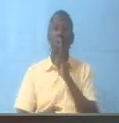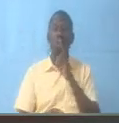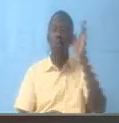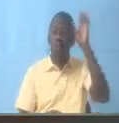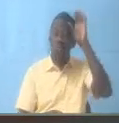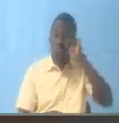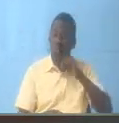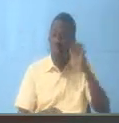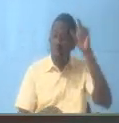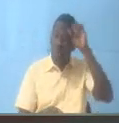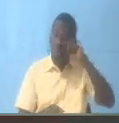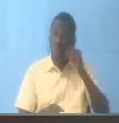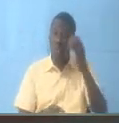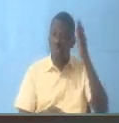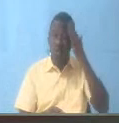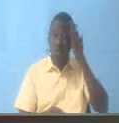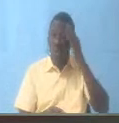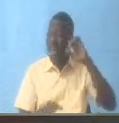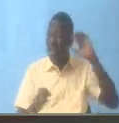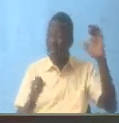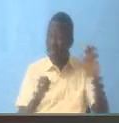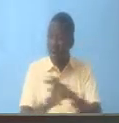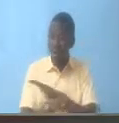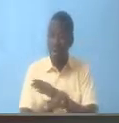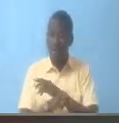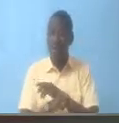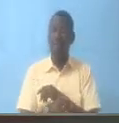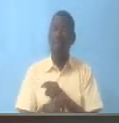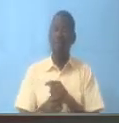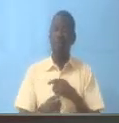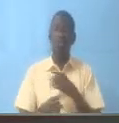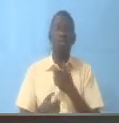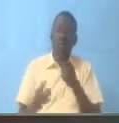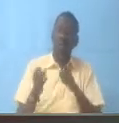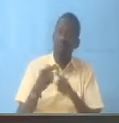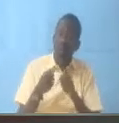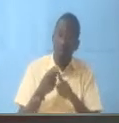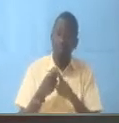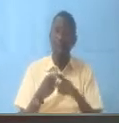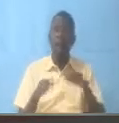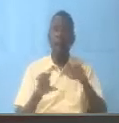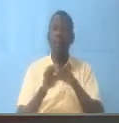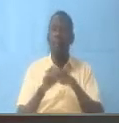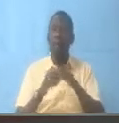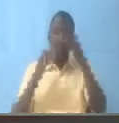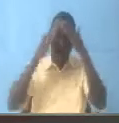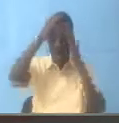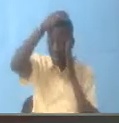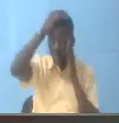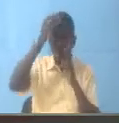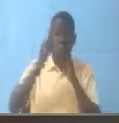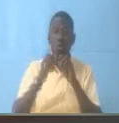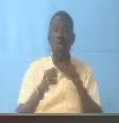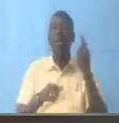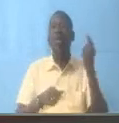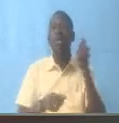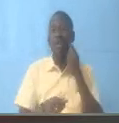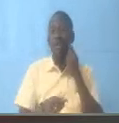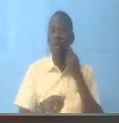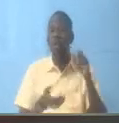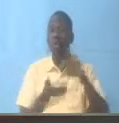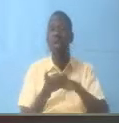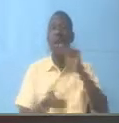we called as many people as possible. Some of the members of the armed forces who were deployed on that day, their commanders, for